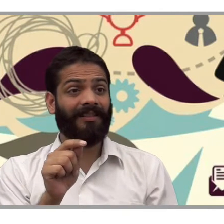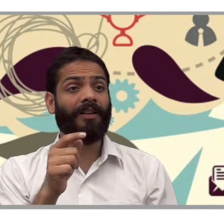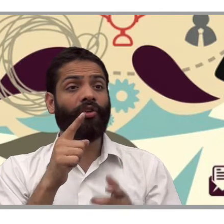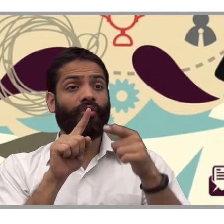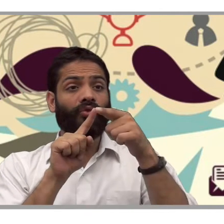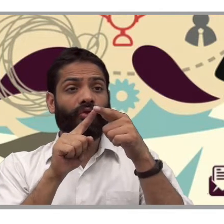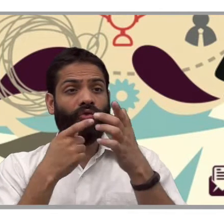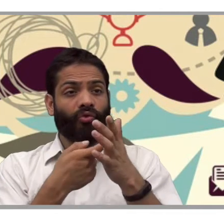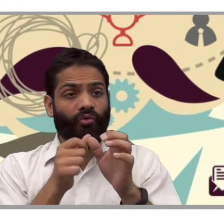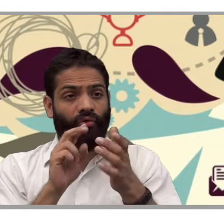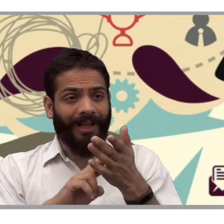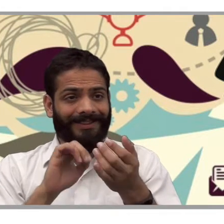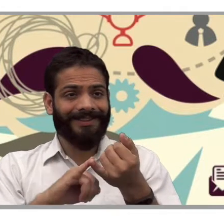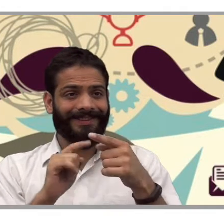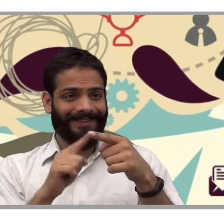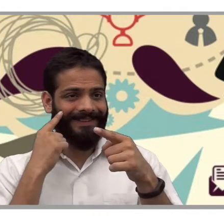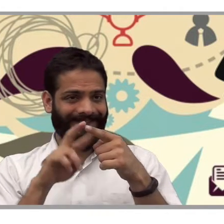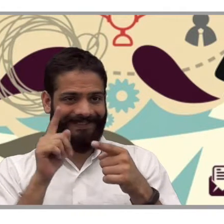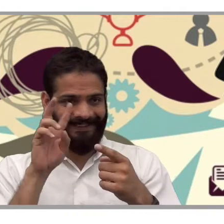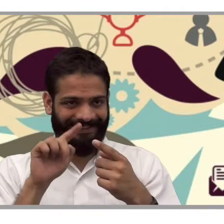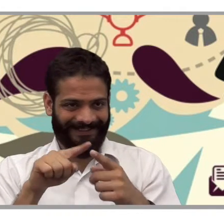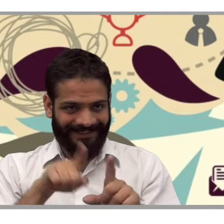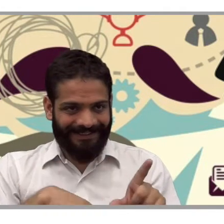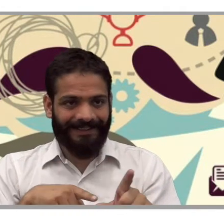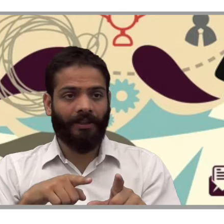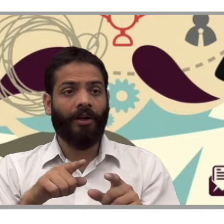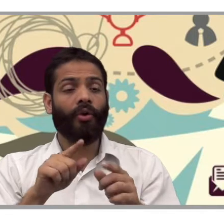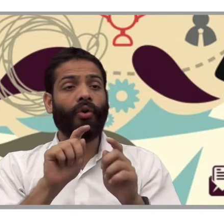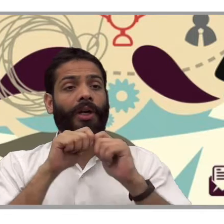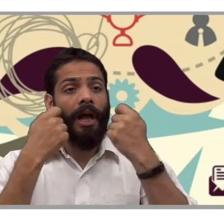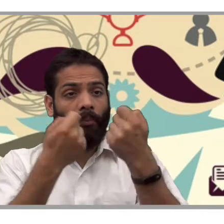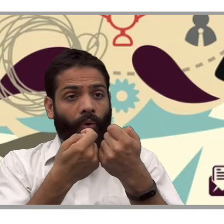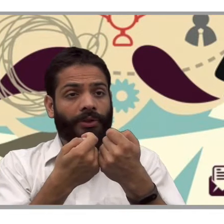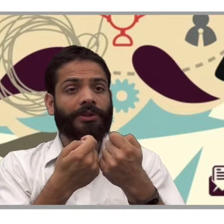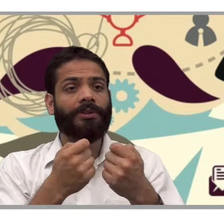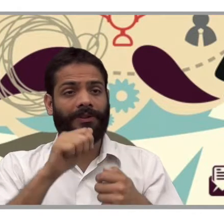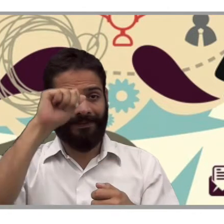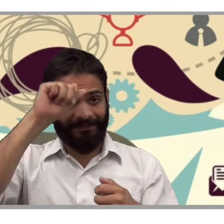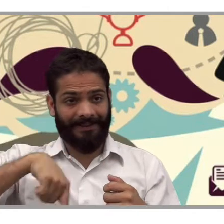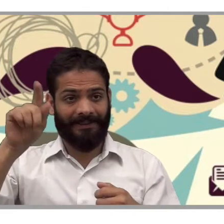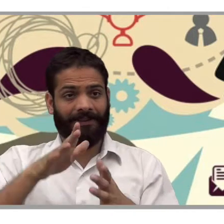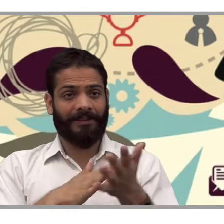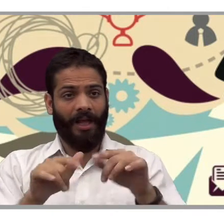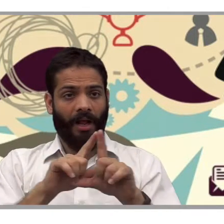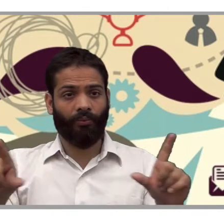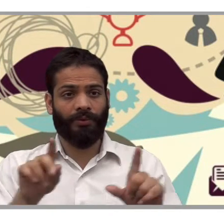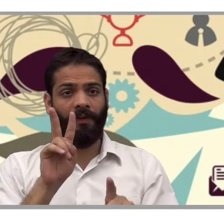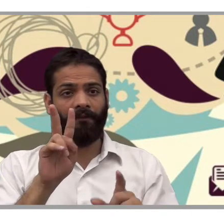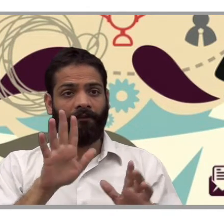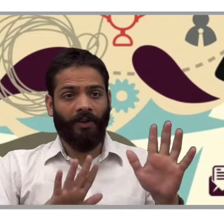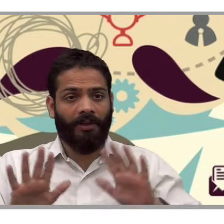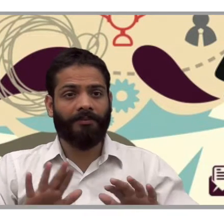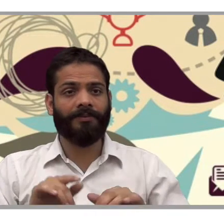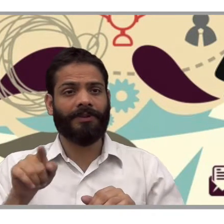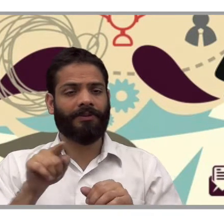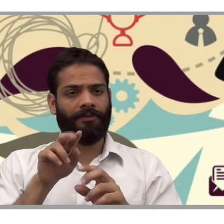With respect to the transitivity and the typology of Indian Sign Language verb, it is observed